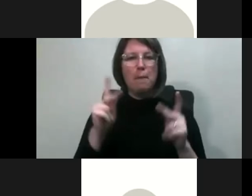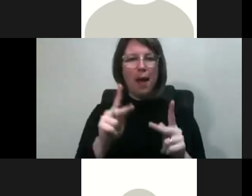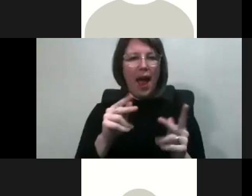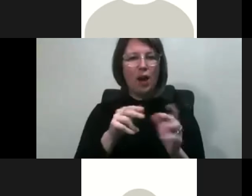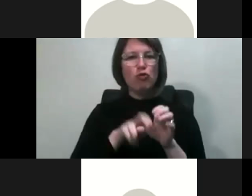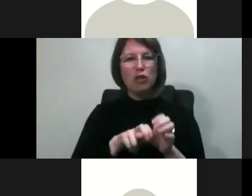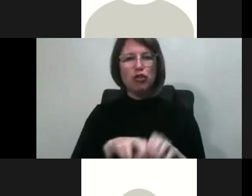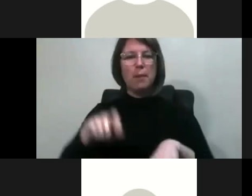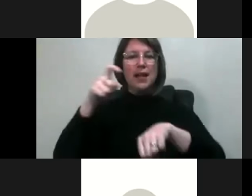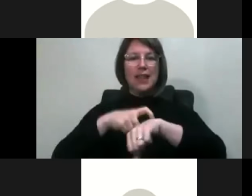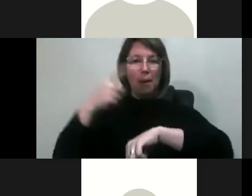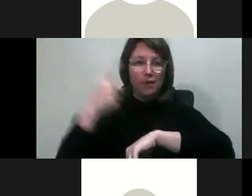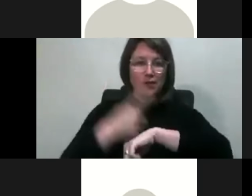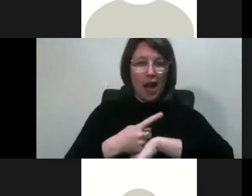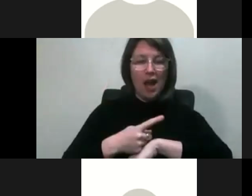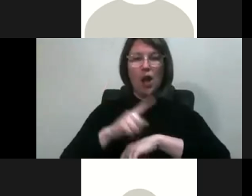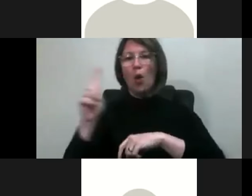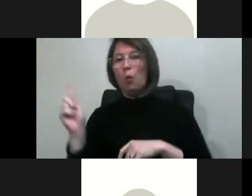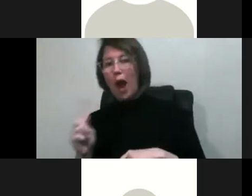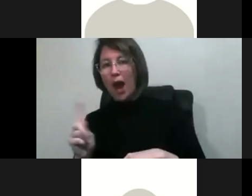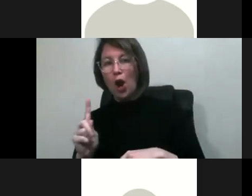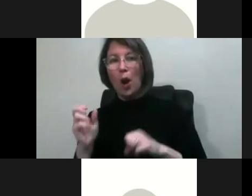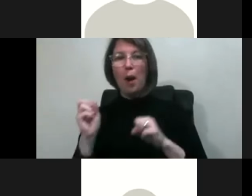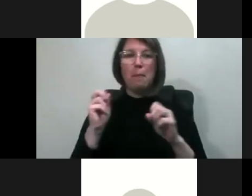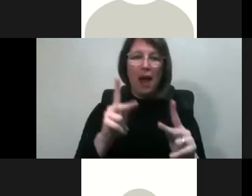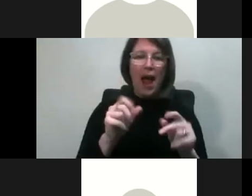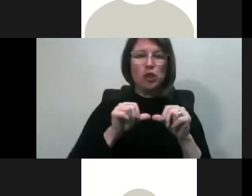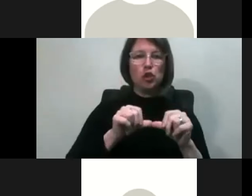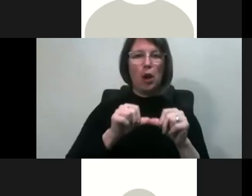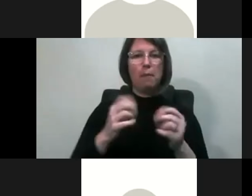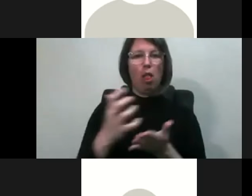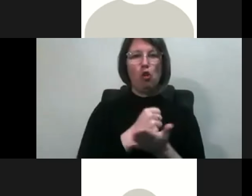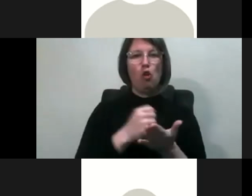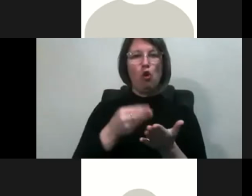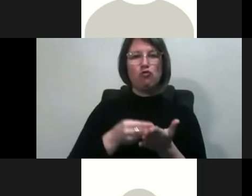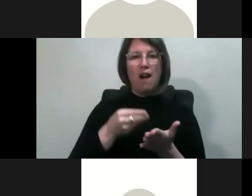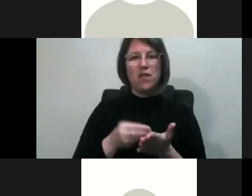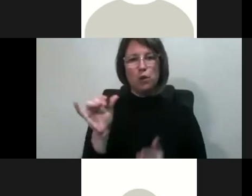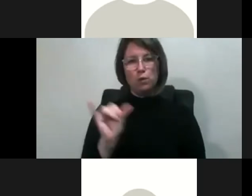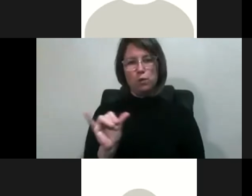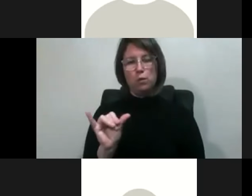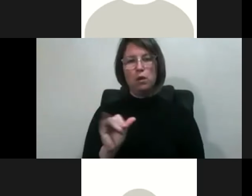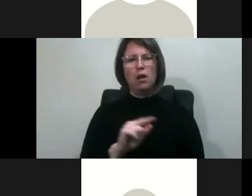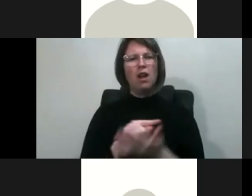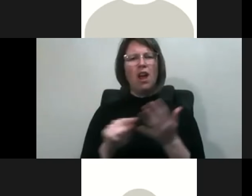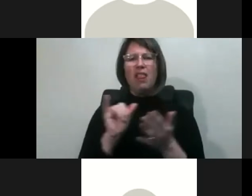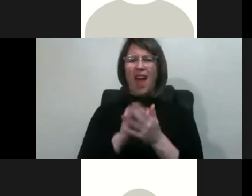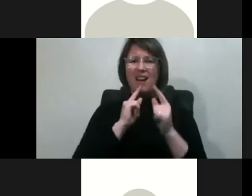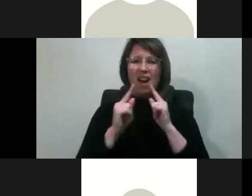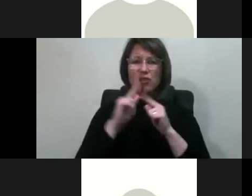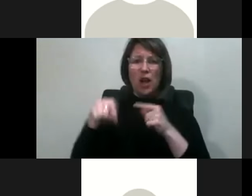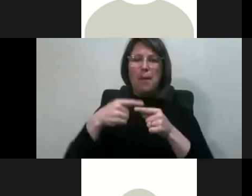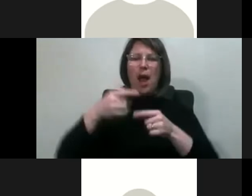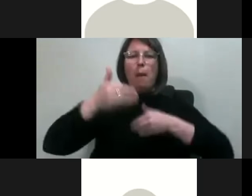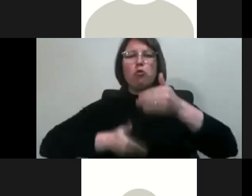of day of the ridership, and also the return of durable revenues. So that is something that that conversation about the process